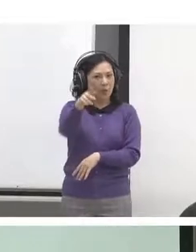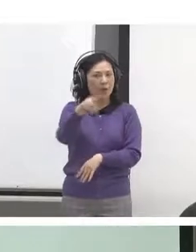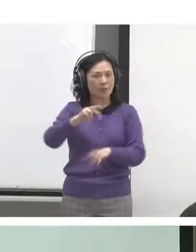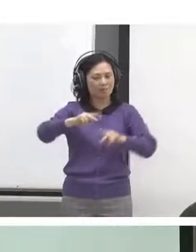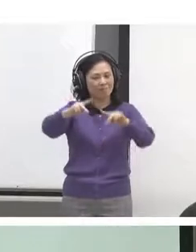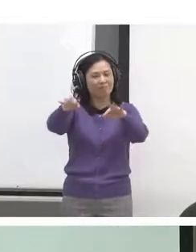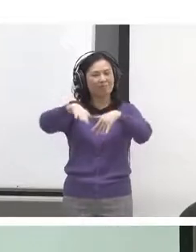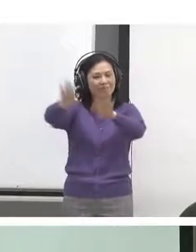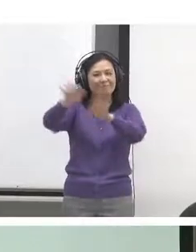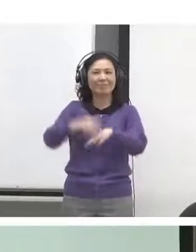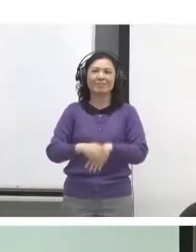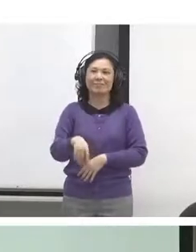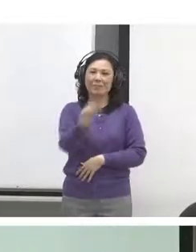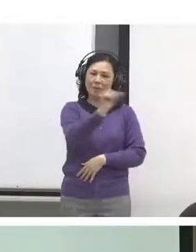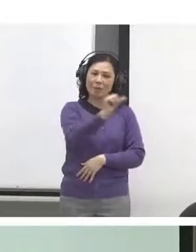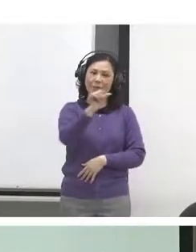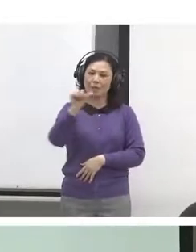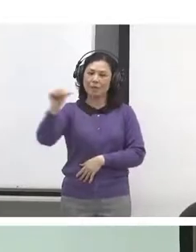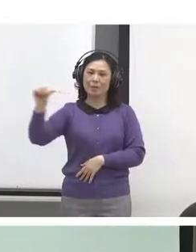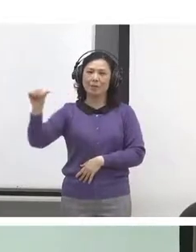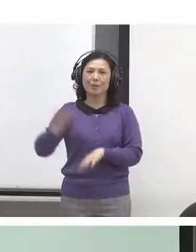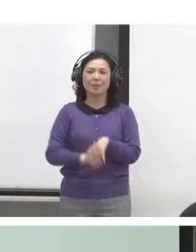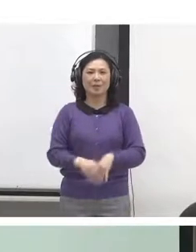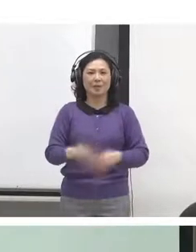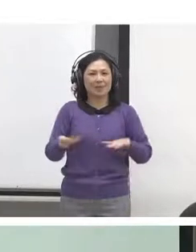and 5 years onward. Curtis?